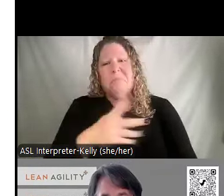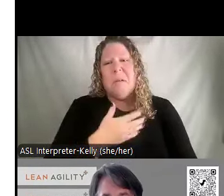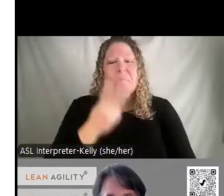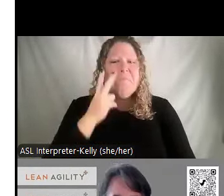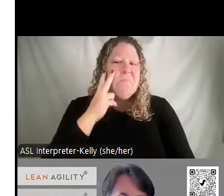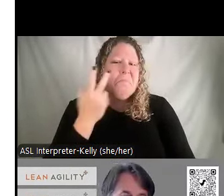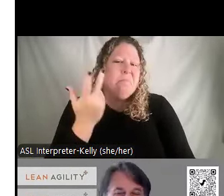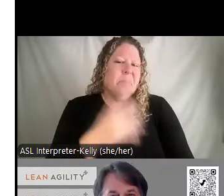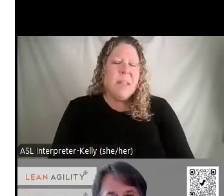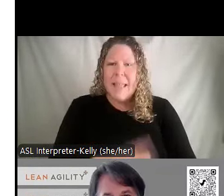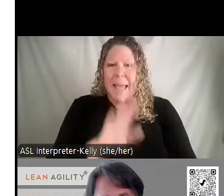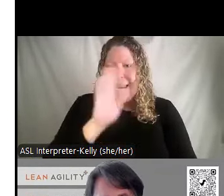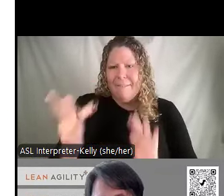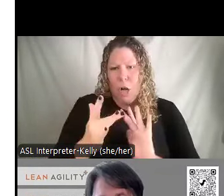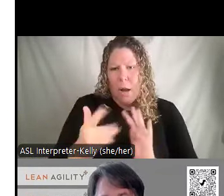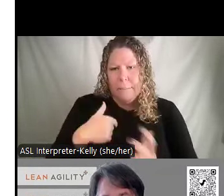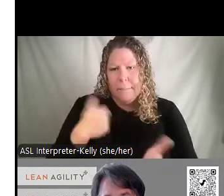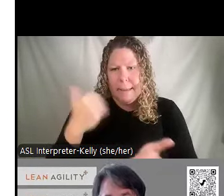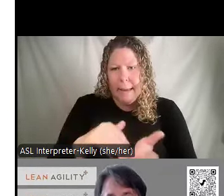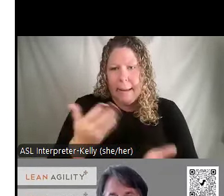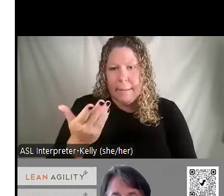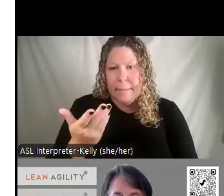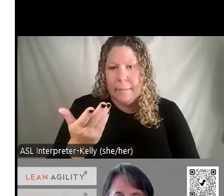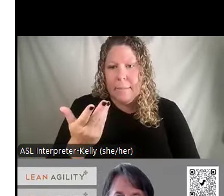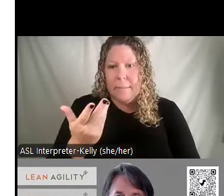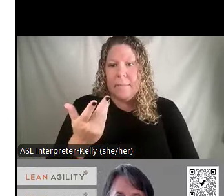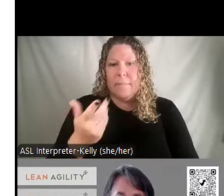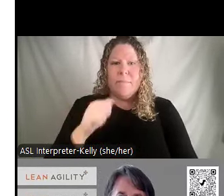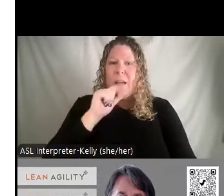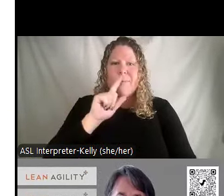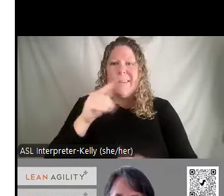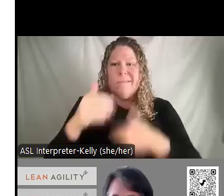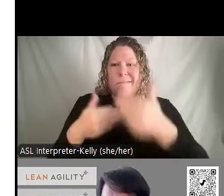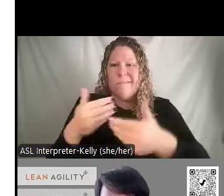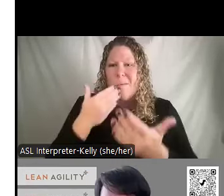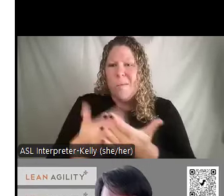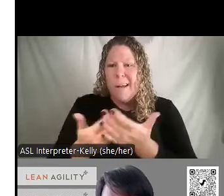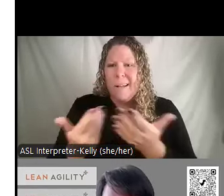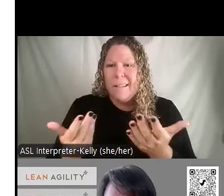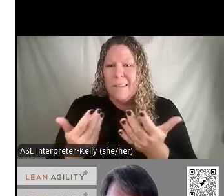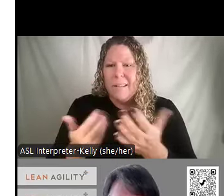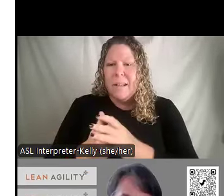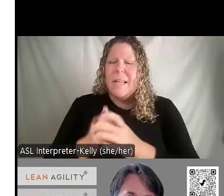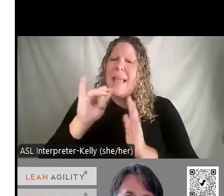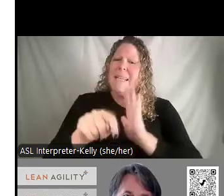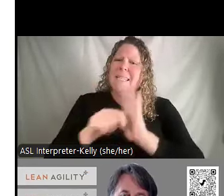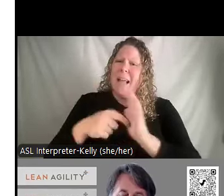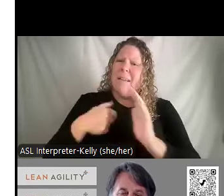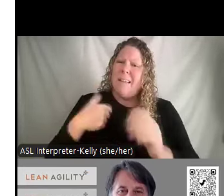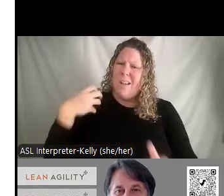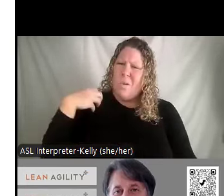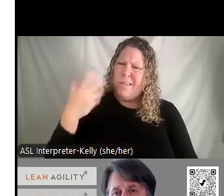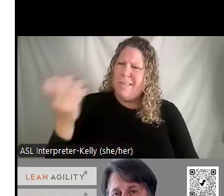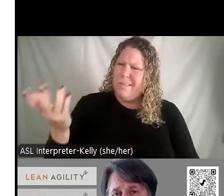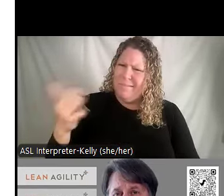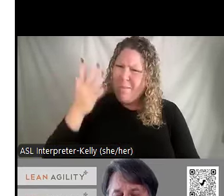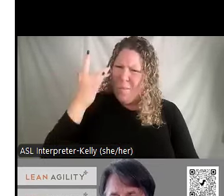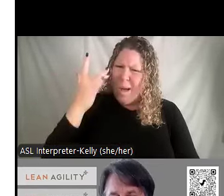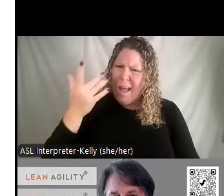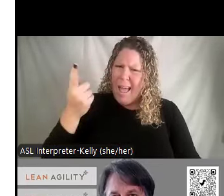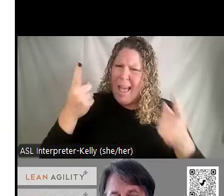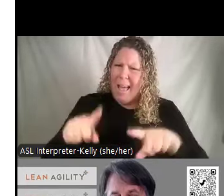get back to me. So, we'd get some stuff done, but it didn't really go very well. So I had a coach at the time and I asked my coach, well, why is this happening? She says, well, maybe